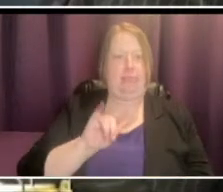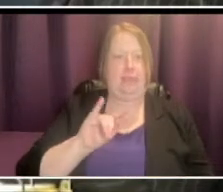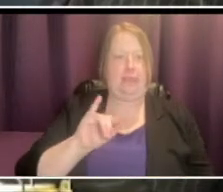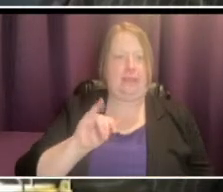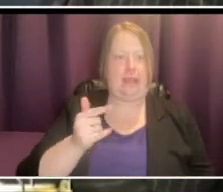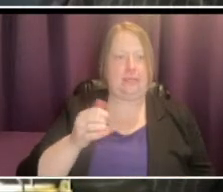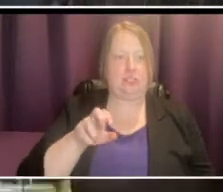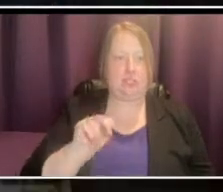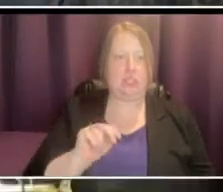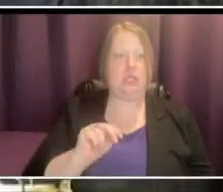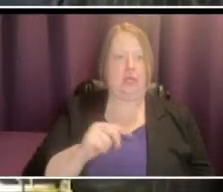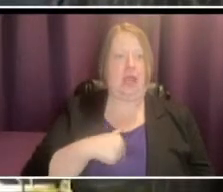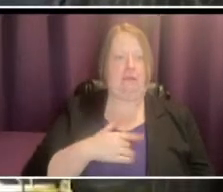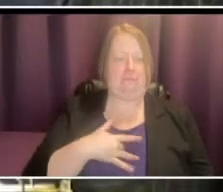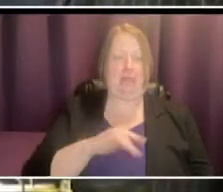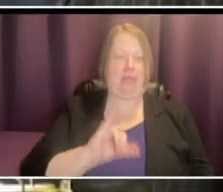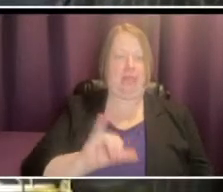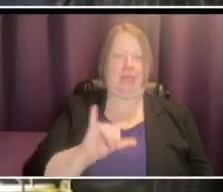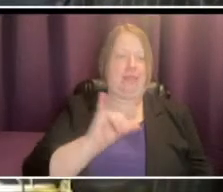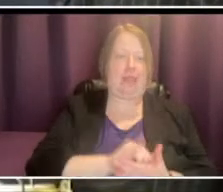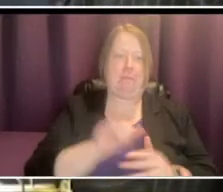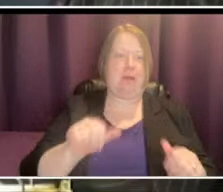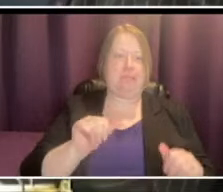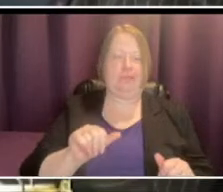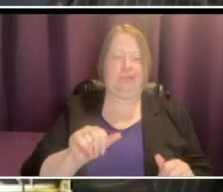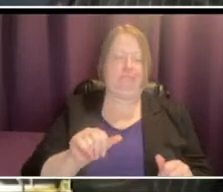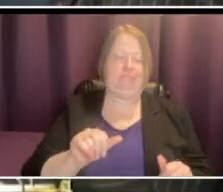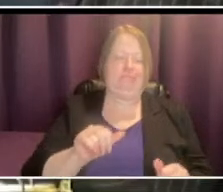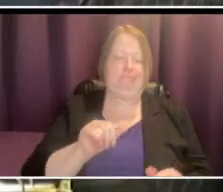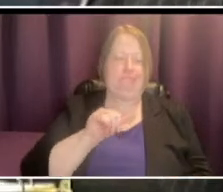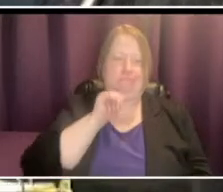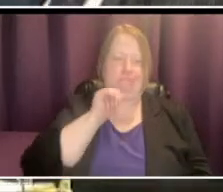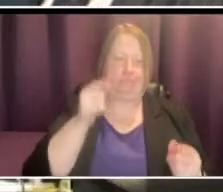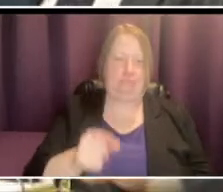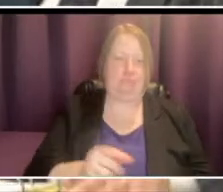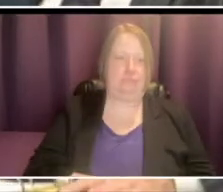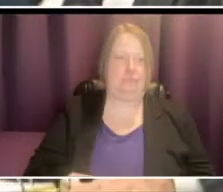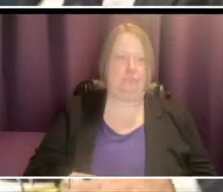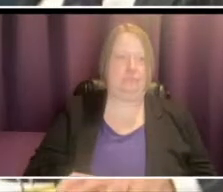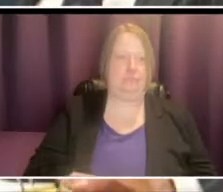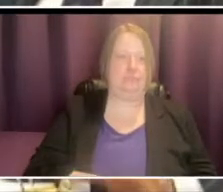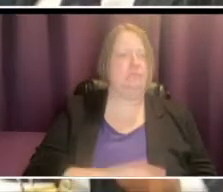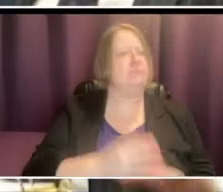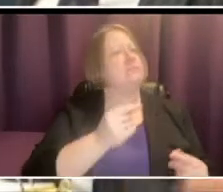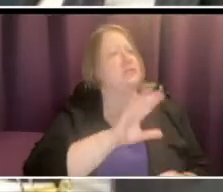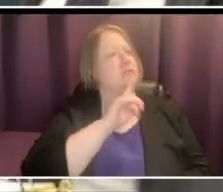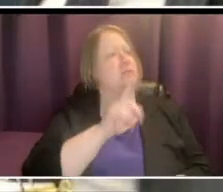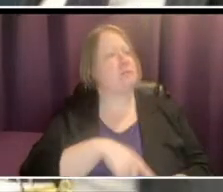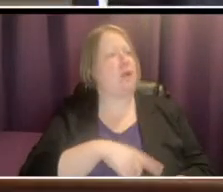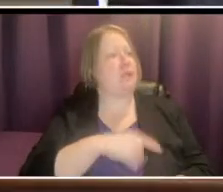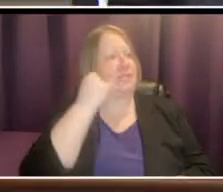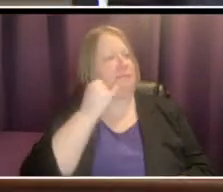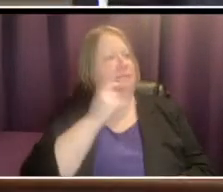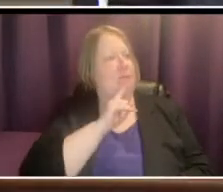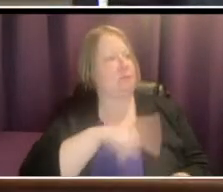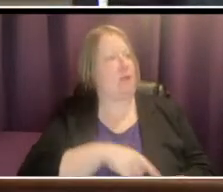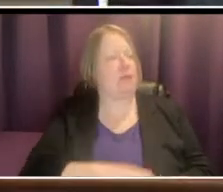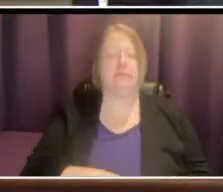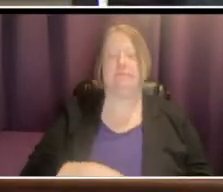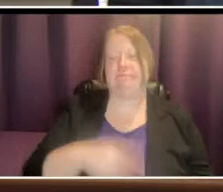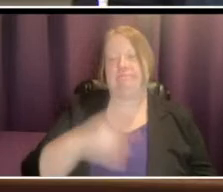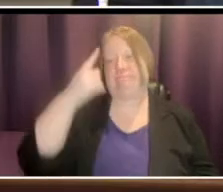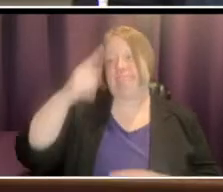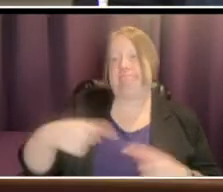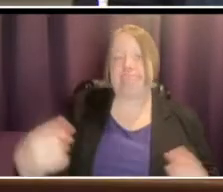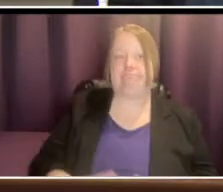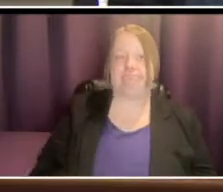was probably closed. And you recall what his response, if any, was? He disagreed. Secretary of Labor